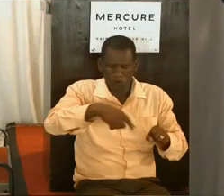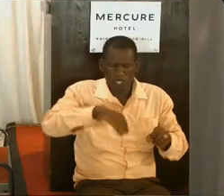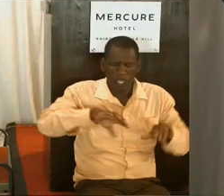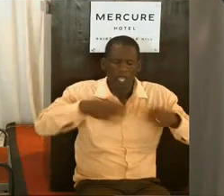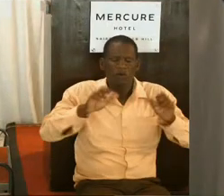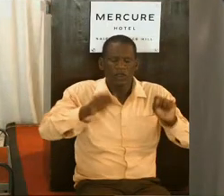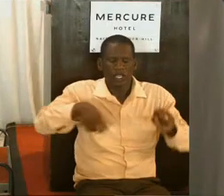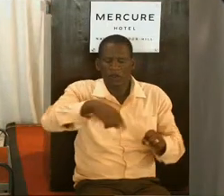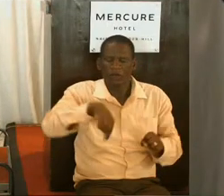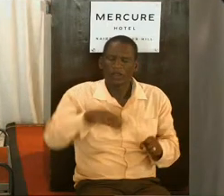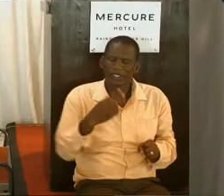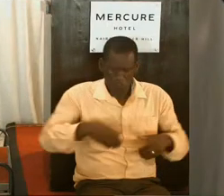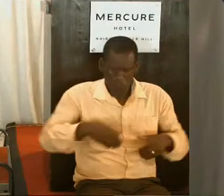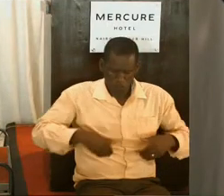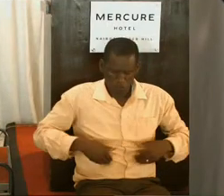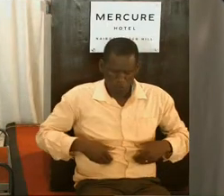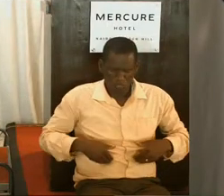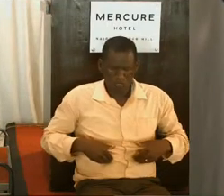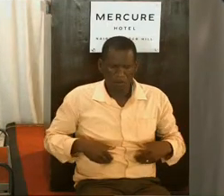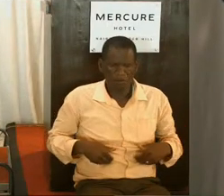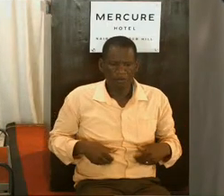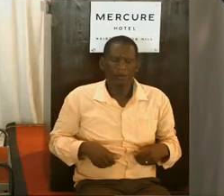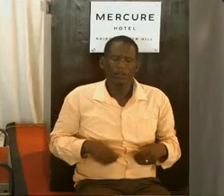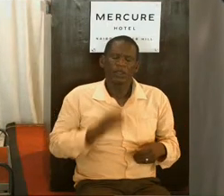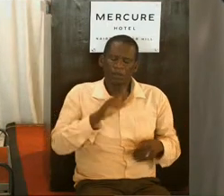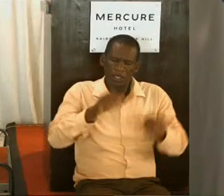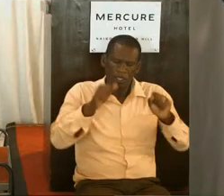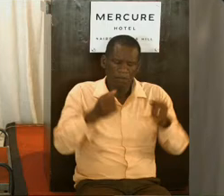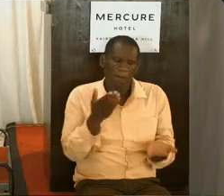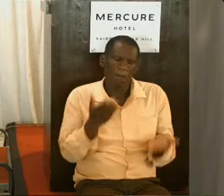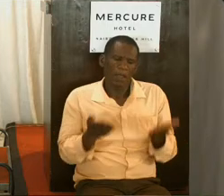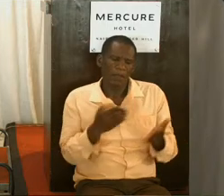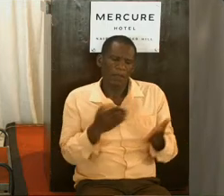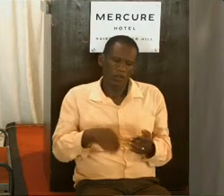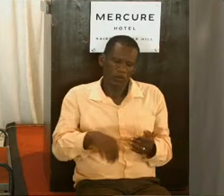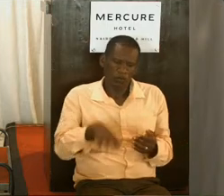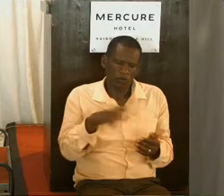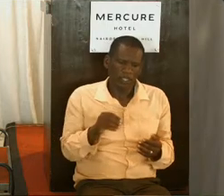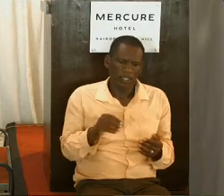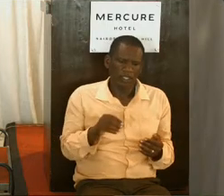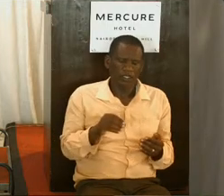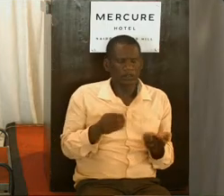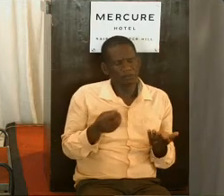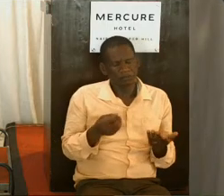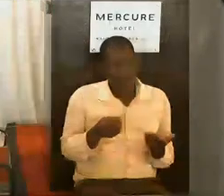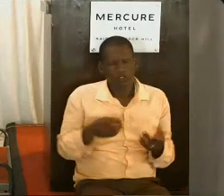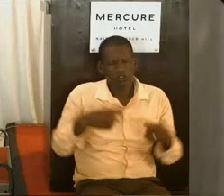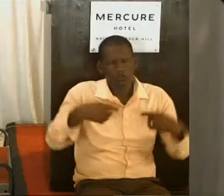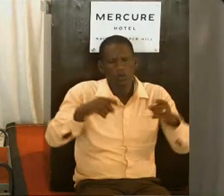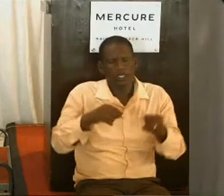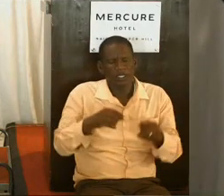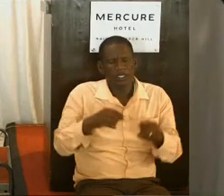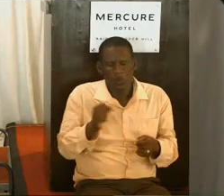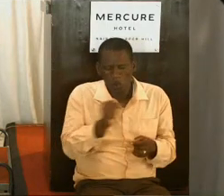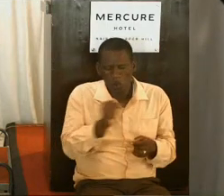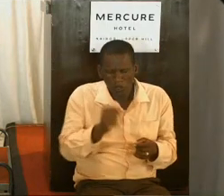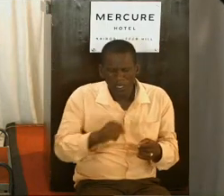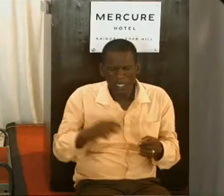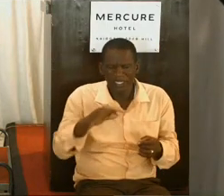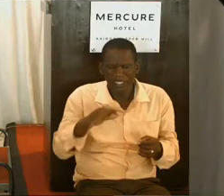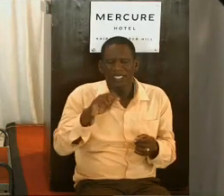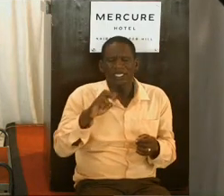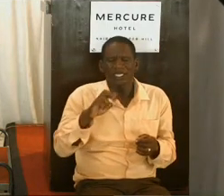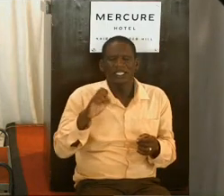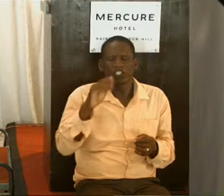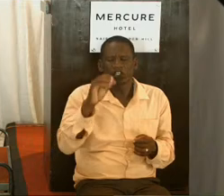do we see youth uh being able perhaps to find the compass that maybe has an older generation we haven't been